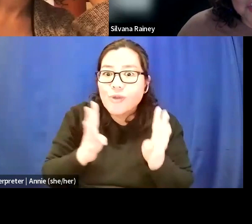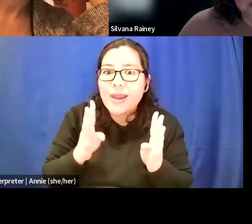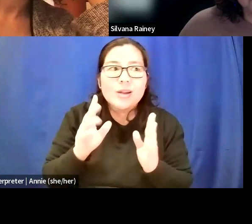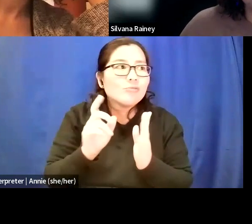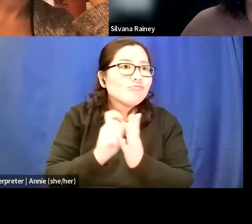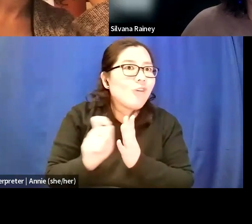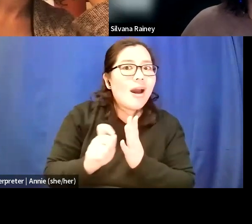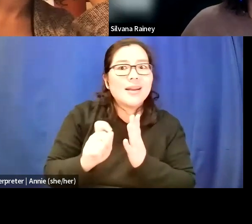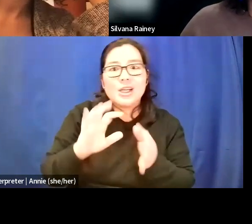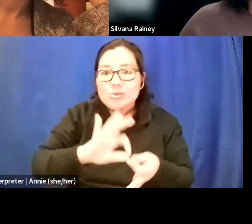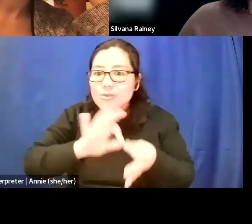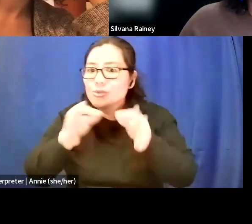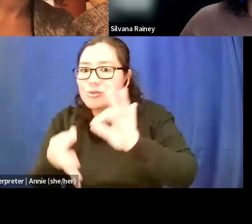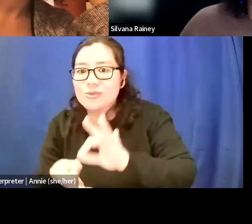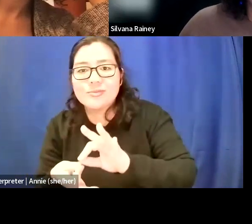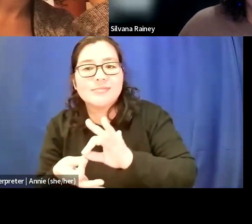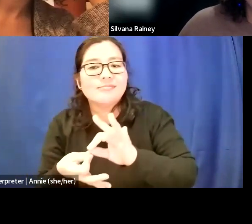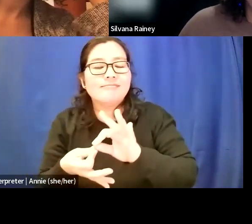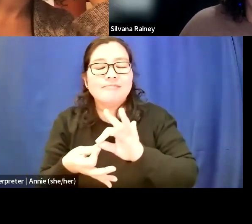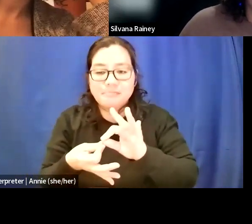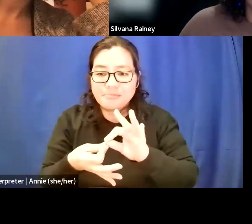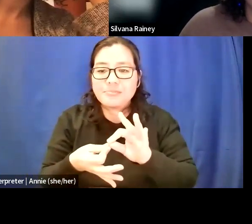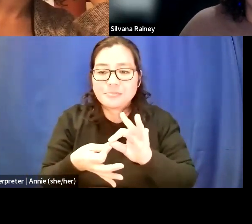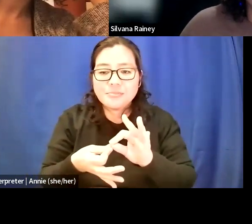writing, interpreting the